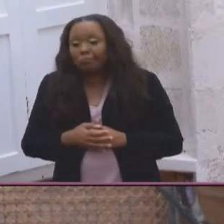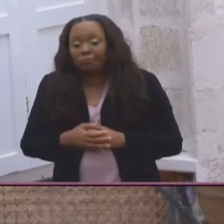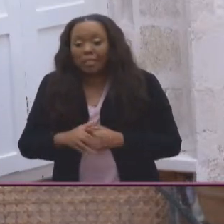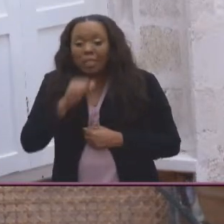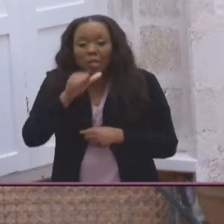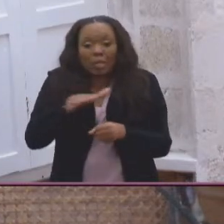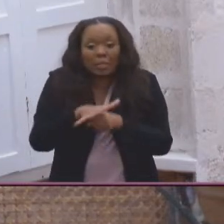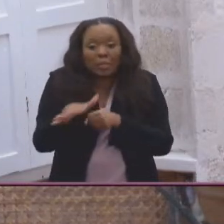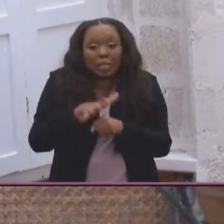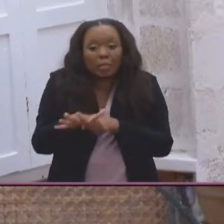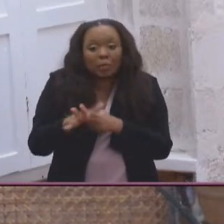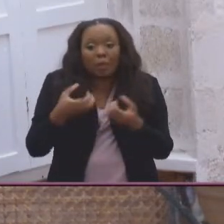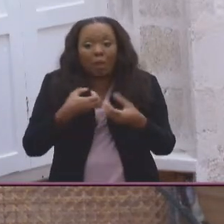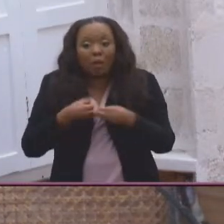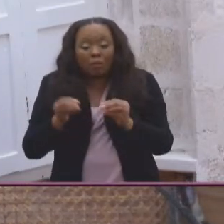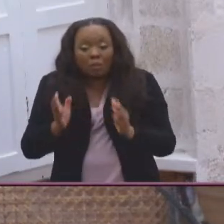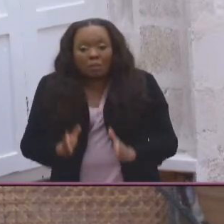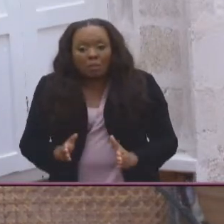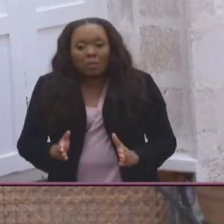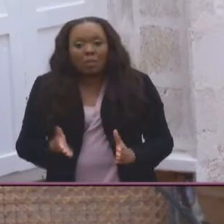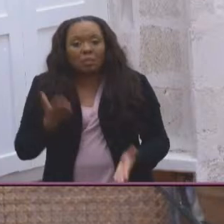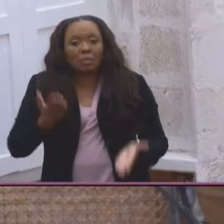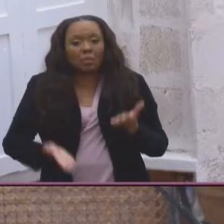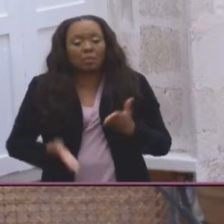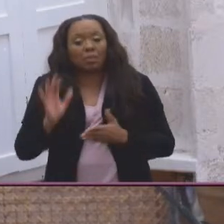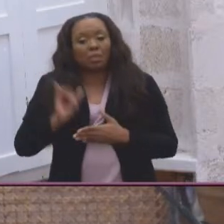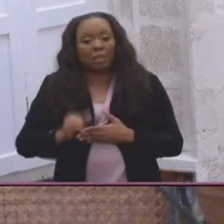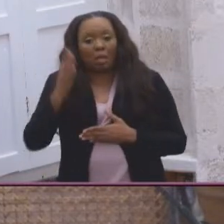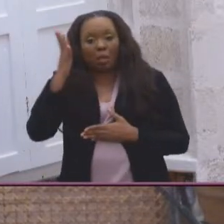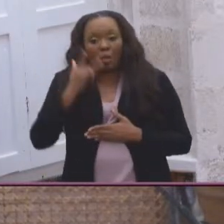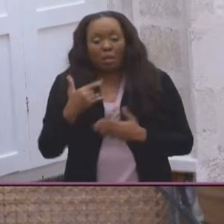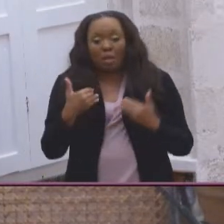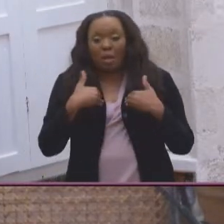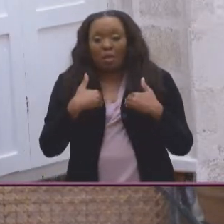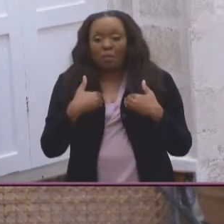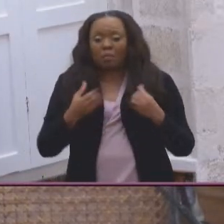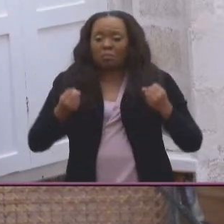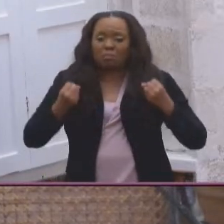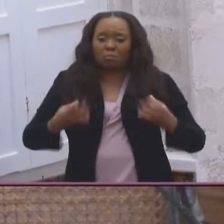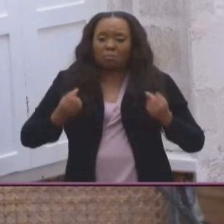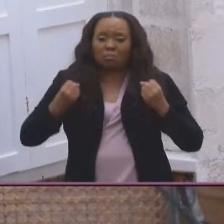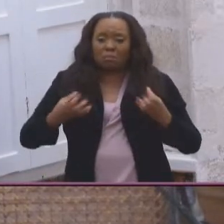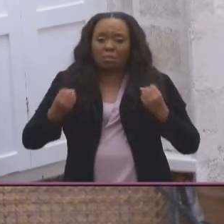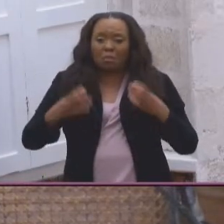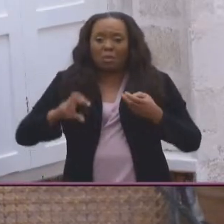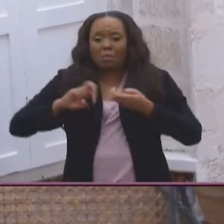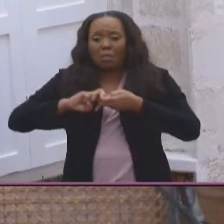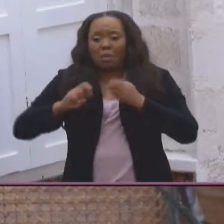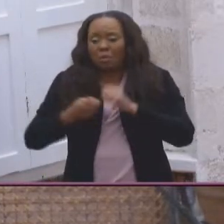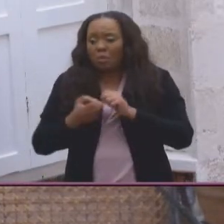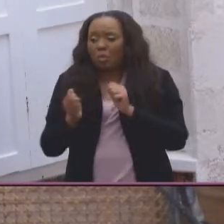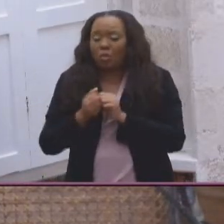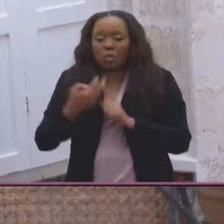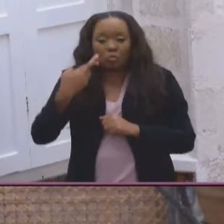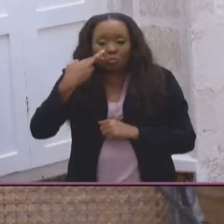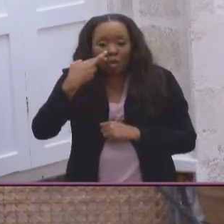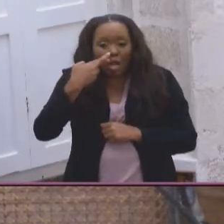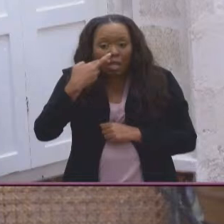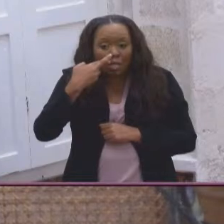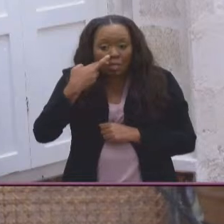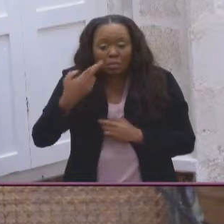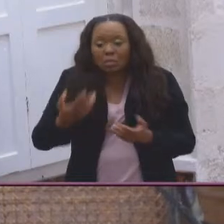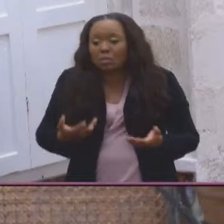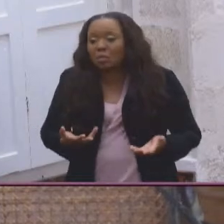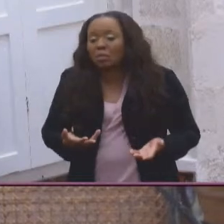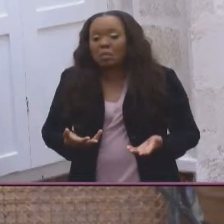reasons why we are having so many problems with rodents and with the